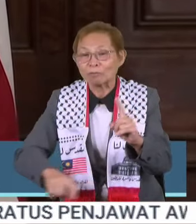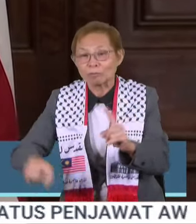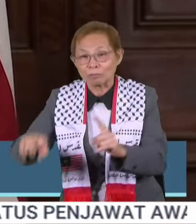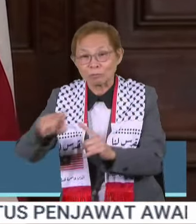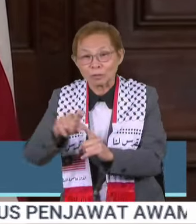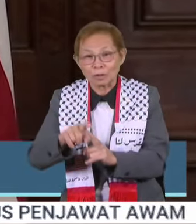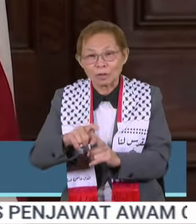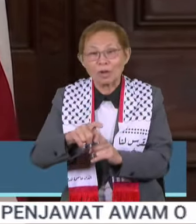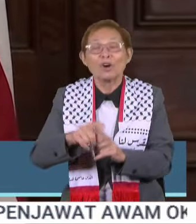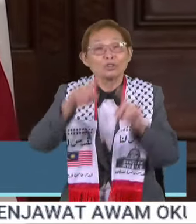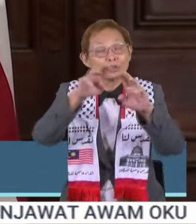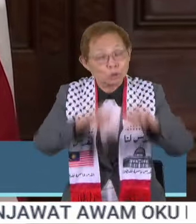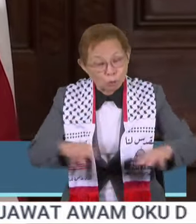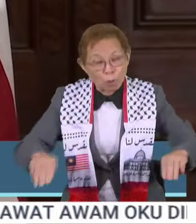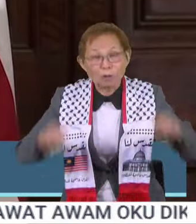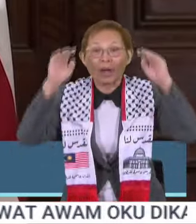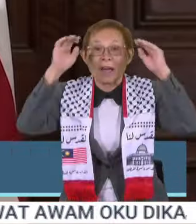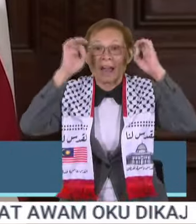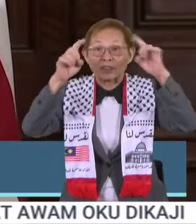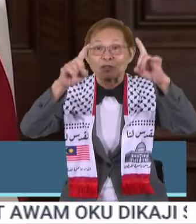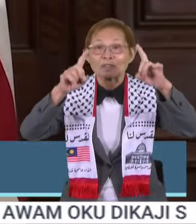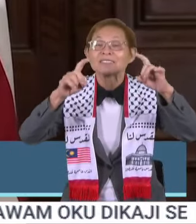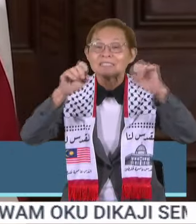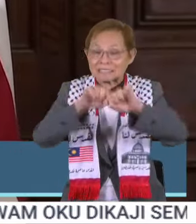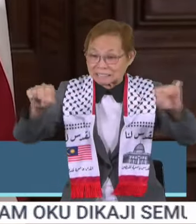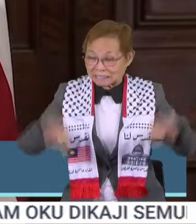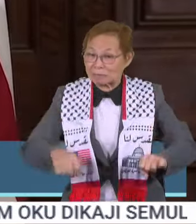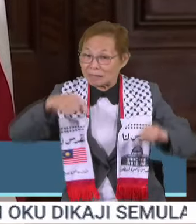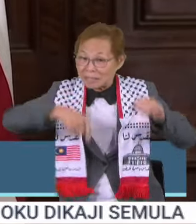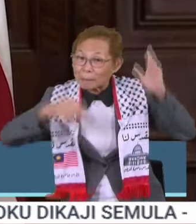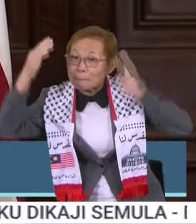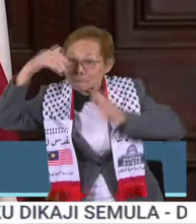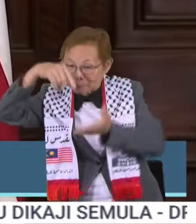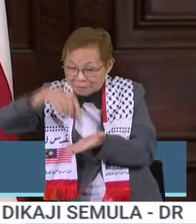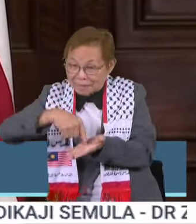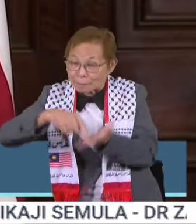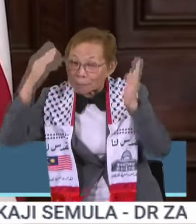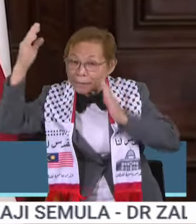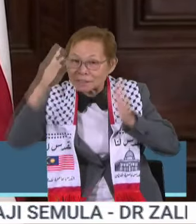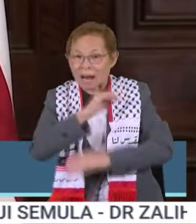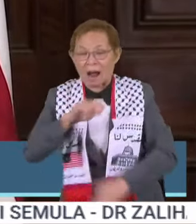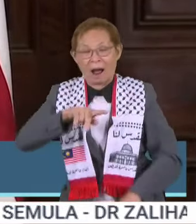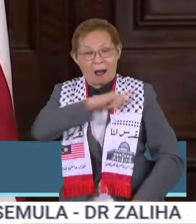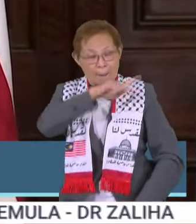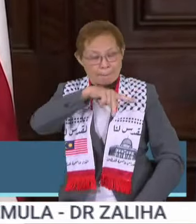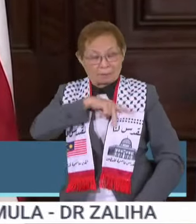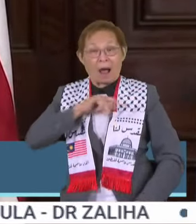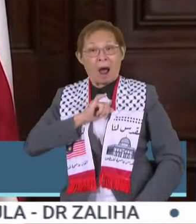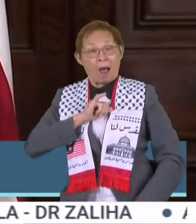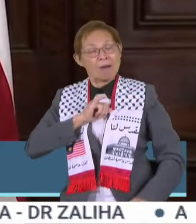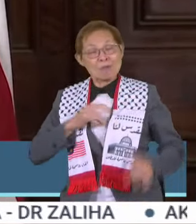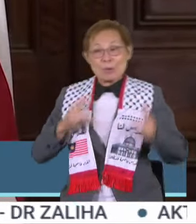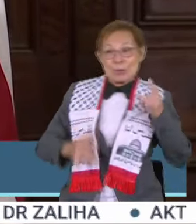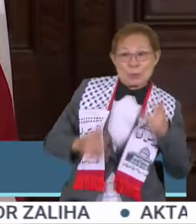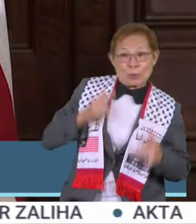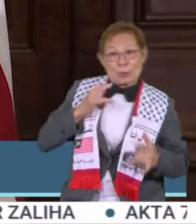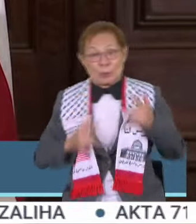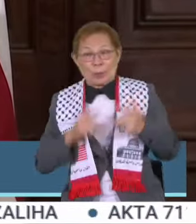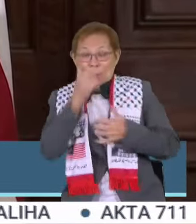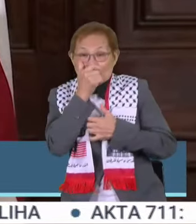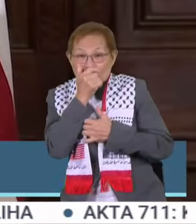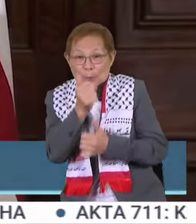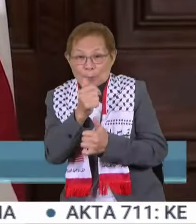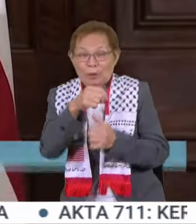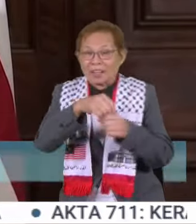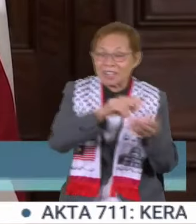exposure to the students, to the education system here, and I, for one, personally very, very excited in the interest of many of